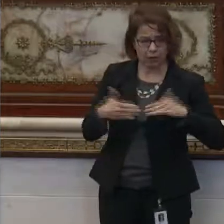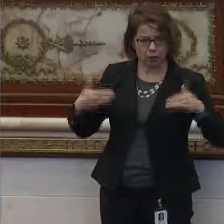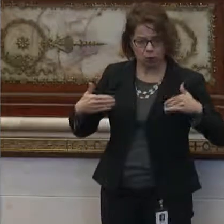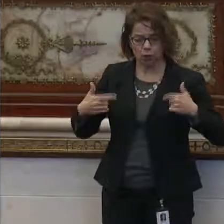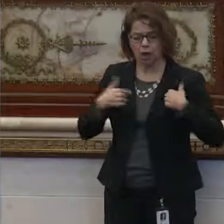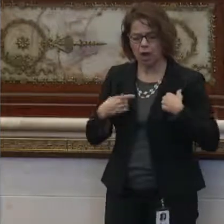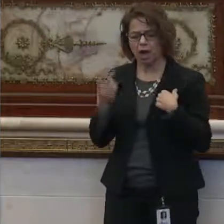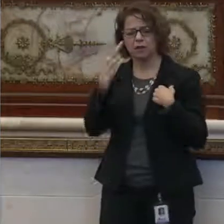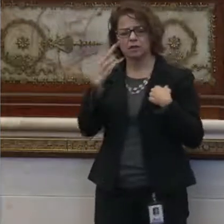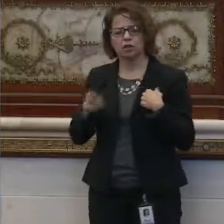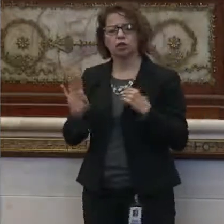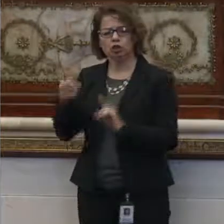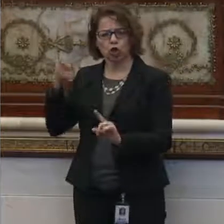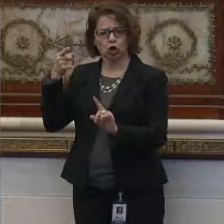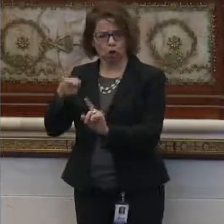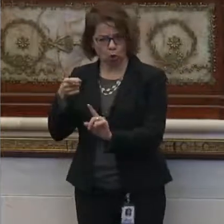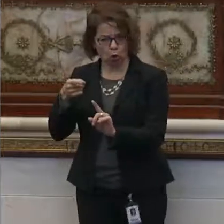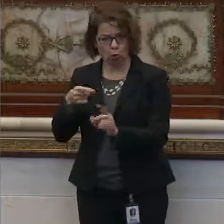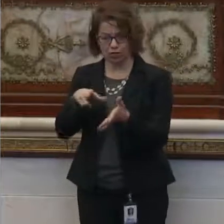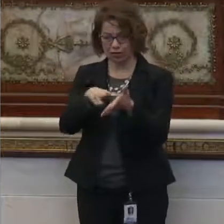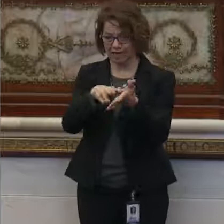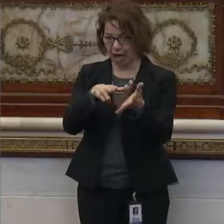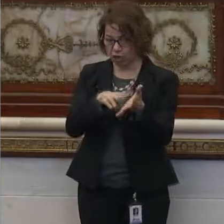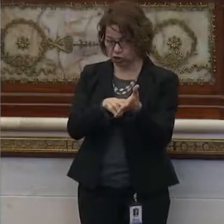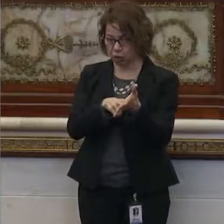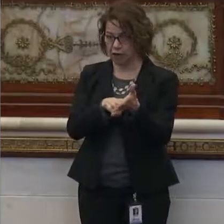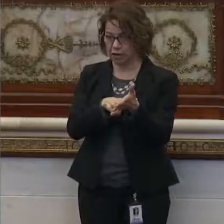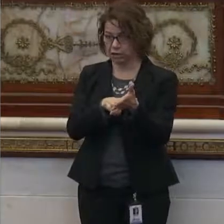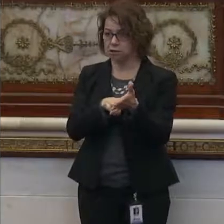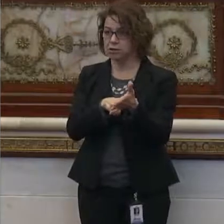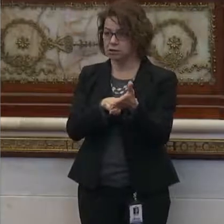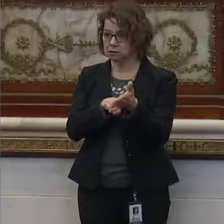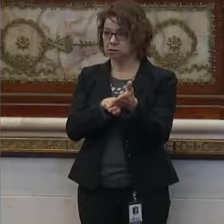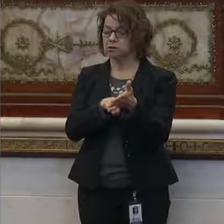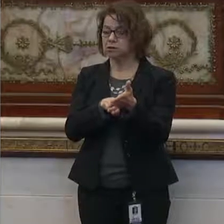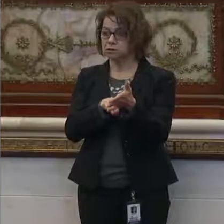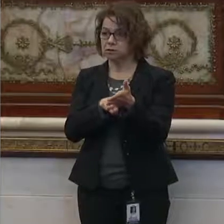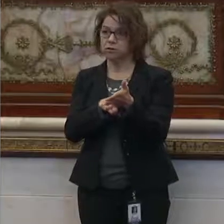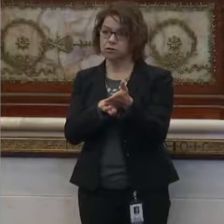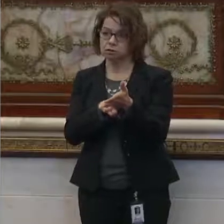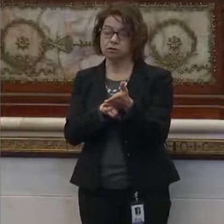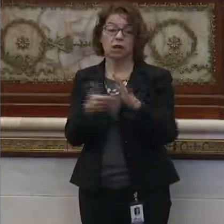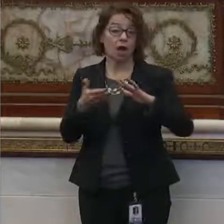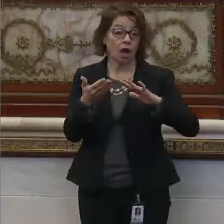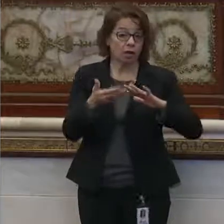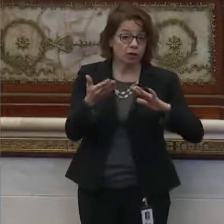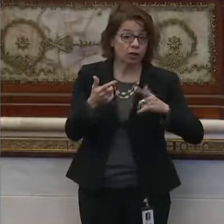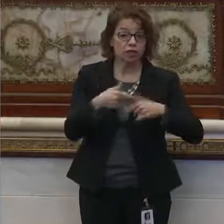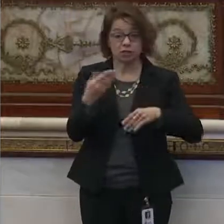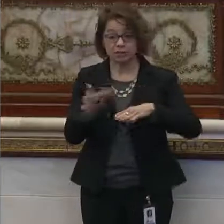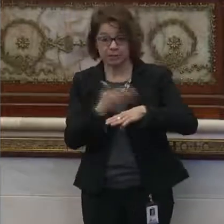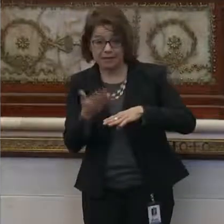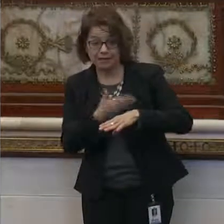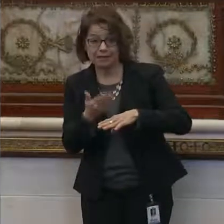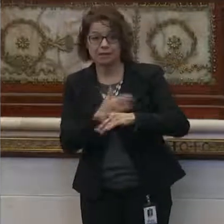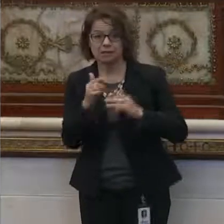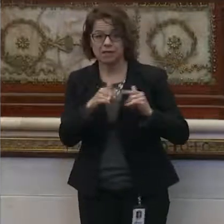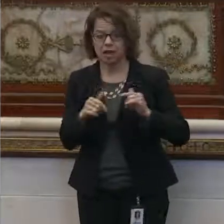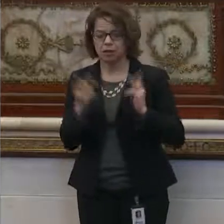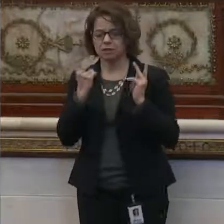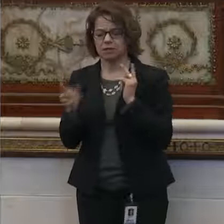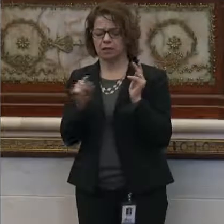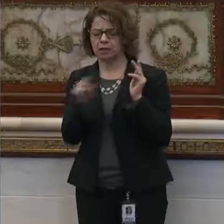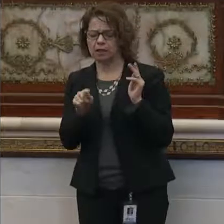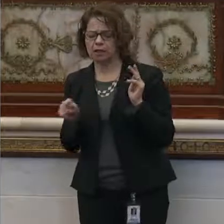the EOP goals for the contract around capital improvements, operations and maintenance, and concessions. And I just wanted to